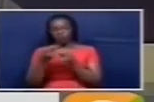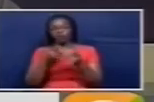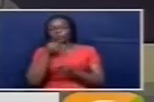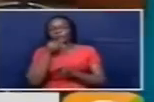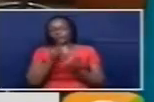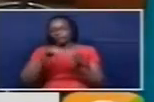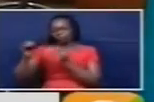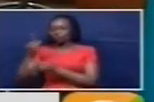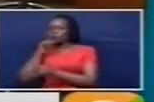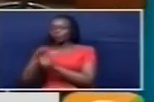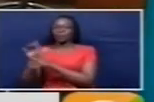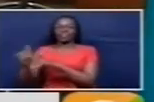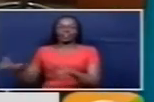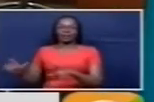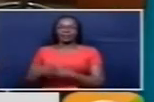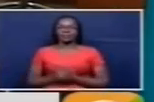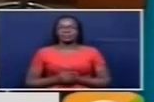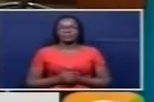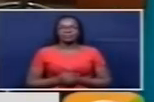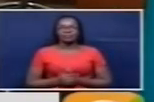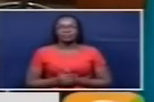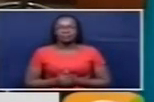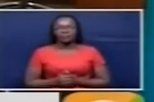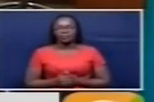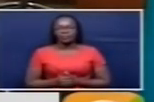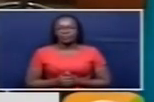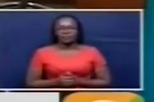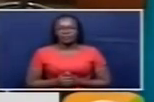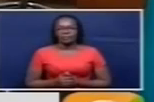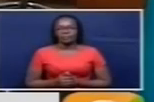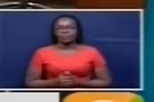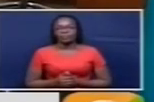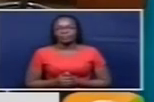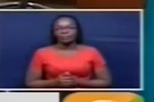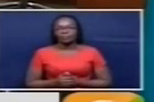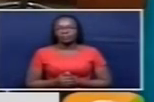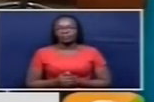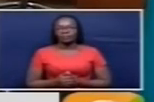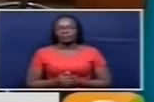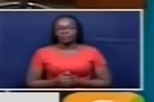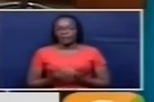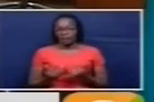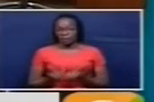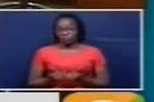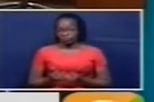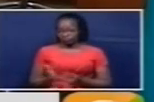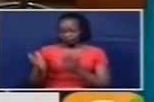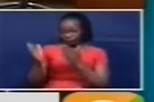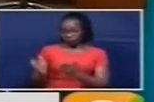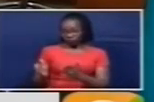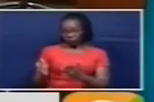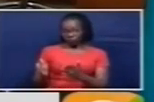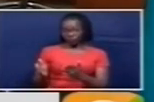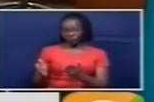And for you, Boniface, you told me I shouldn't introduce you as an independent because you're running